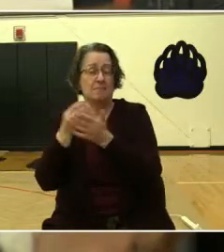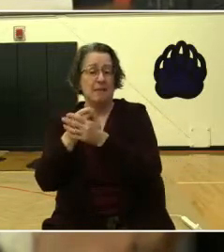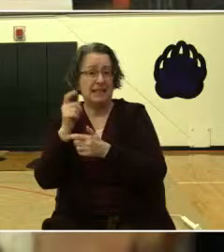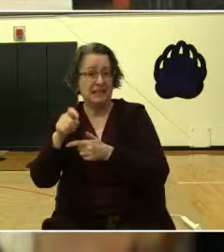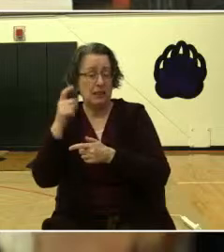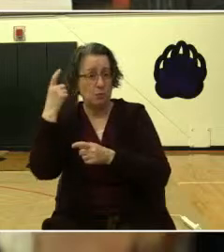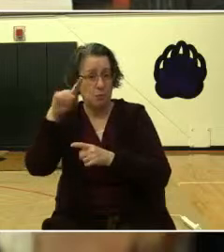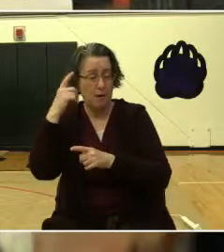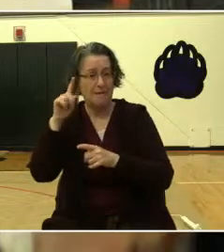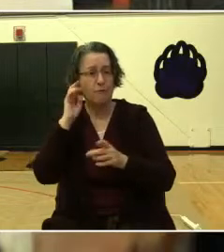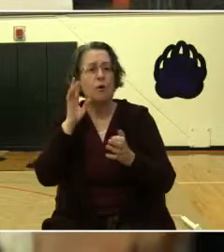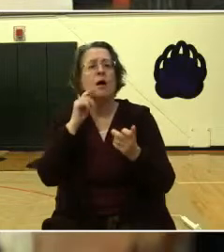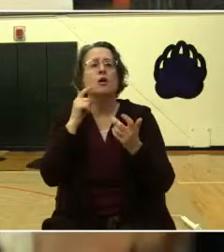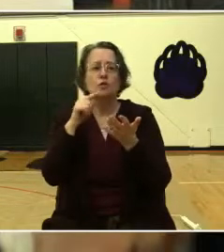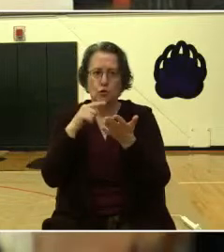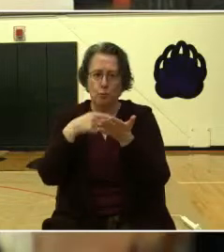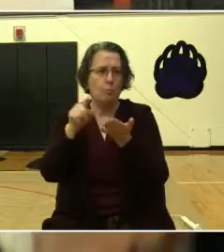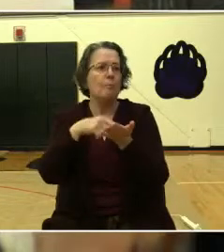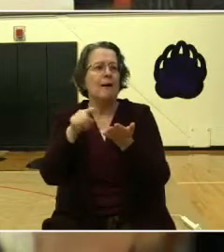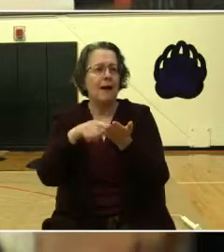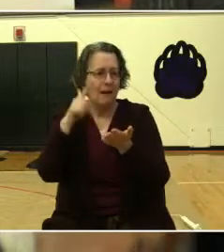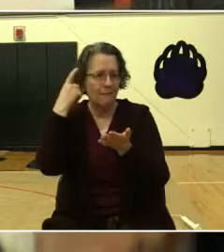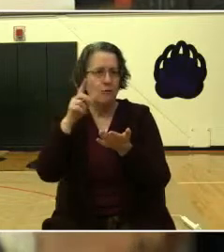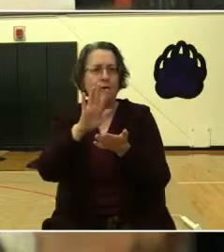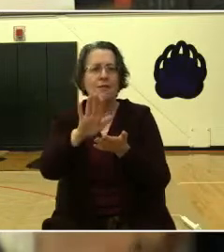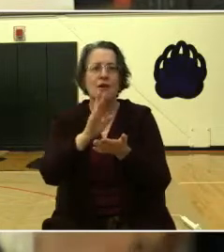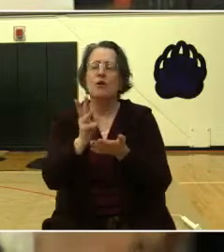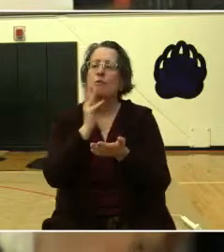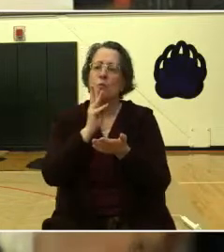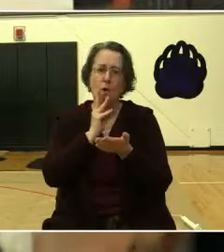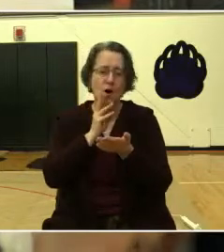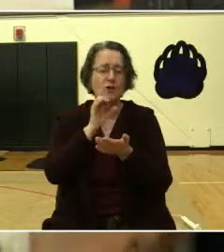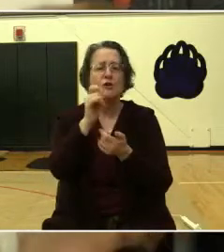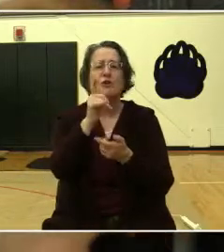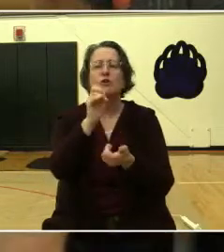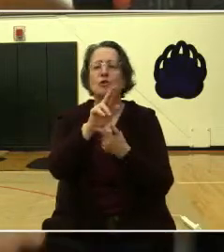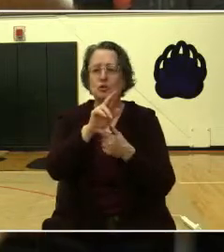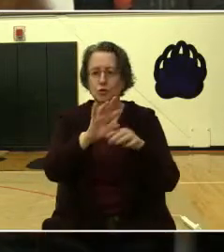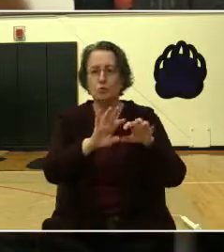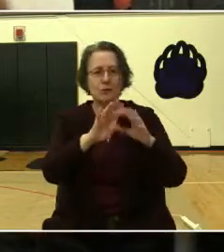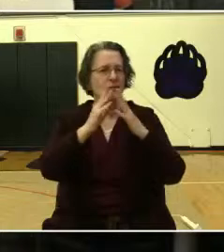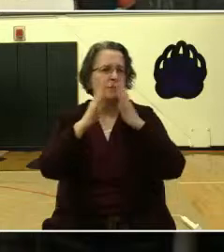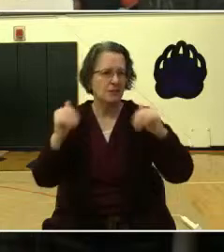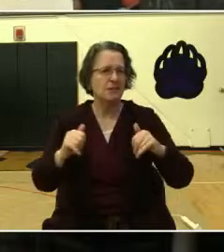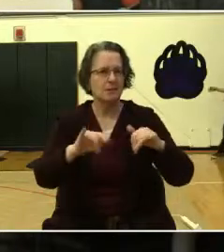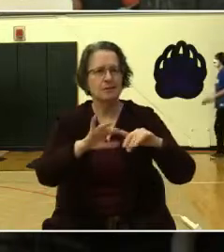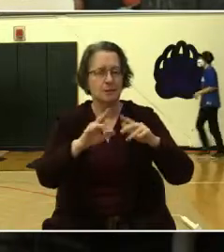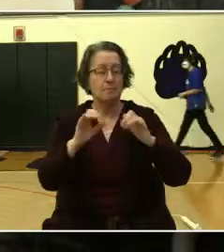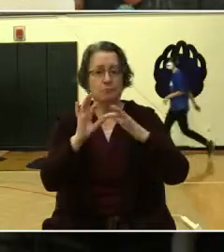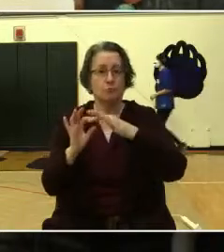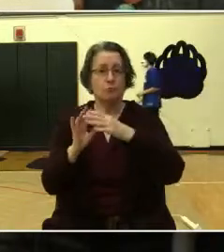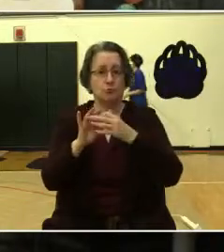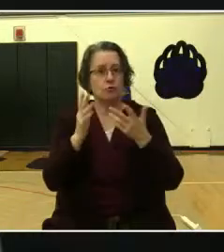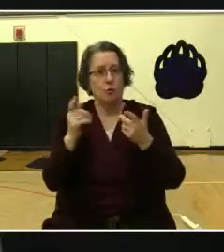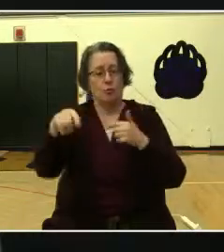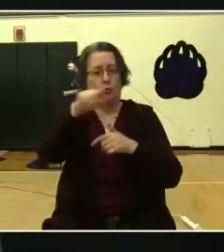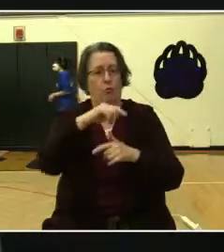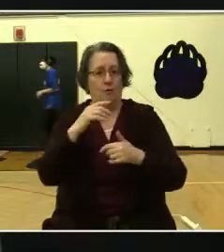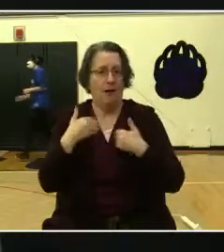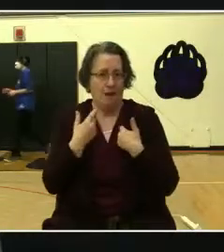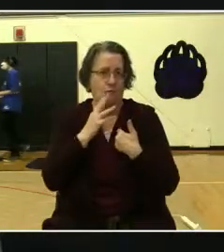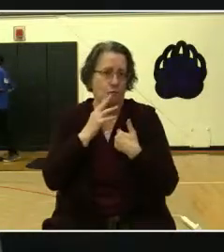the water and sewer lines serving the Mountain Home and deepwood mobile home parks is there